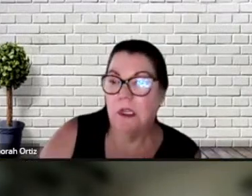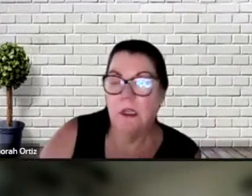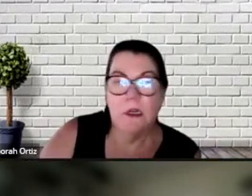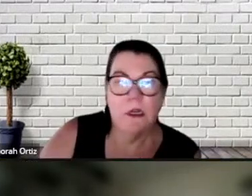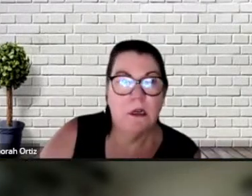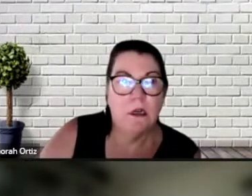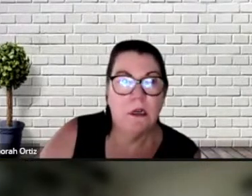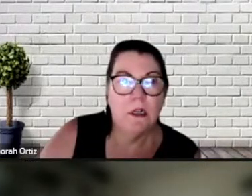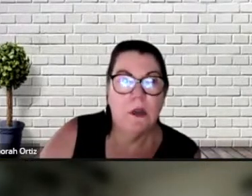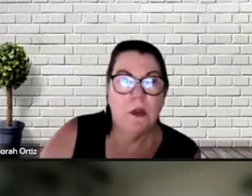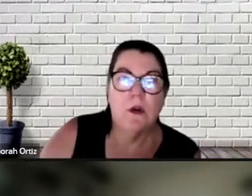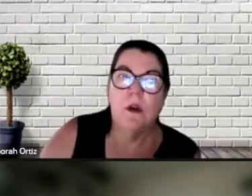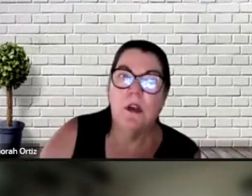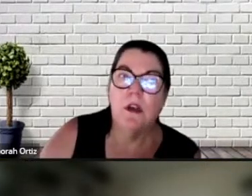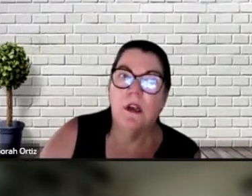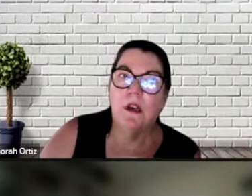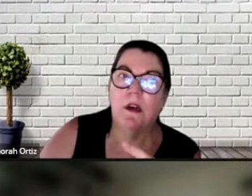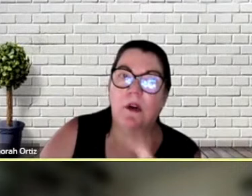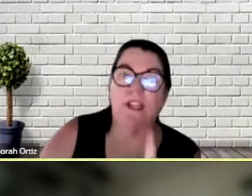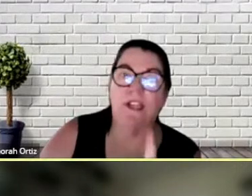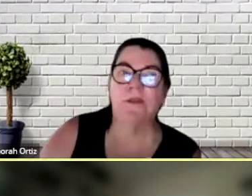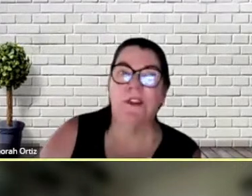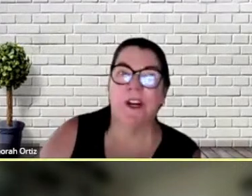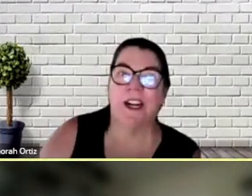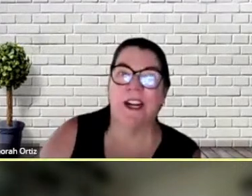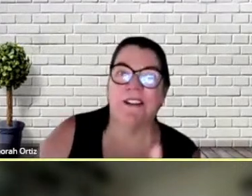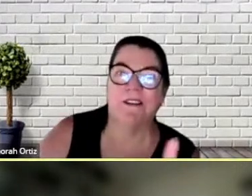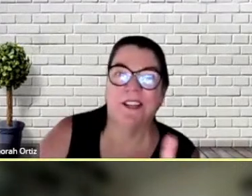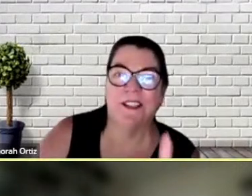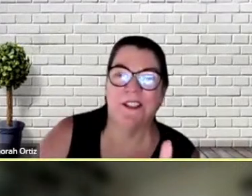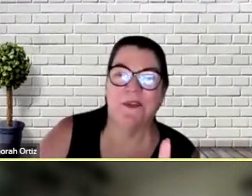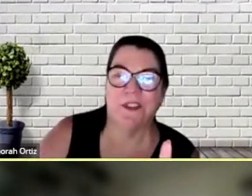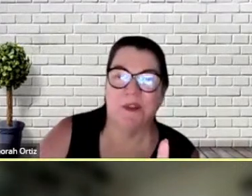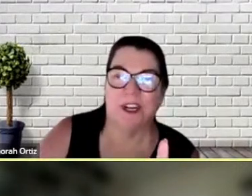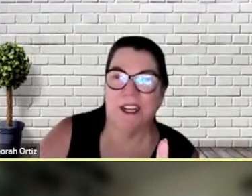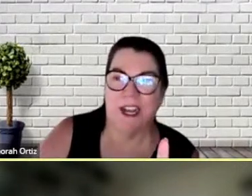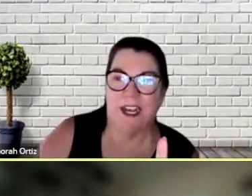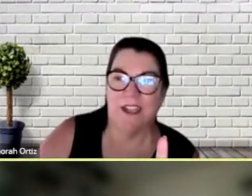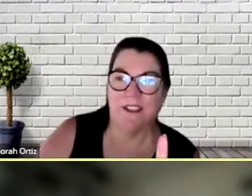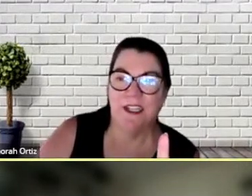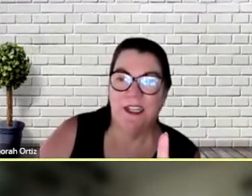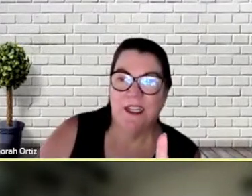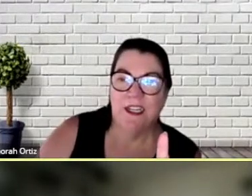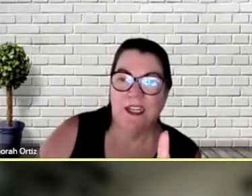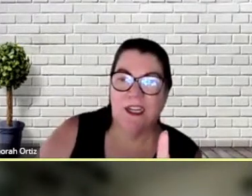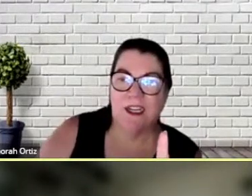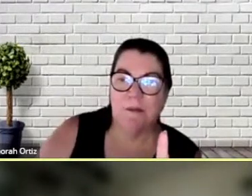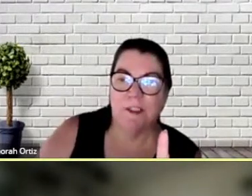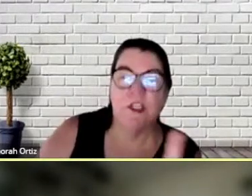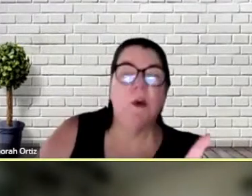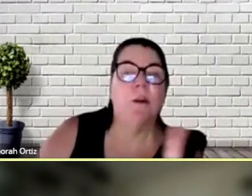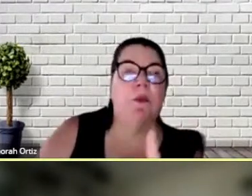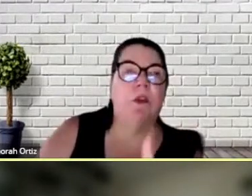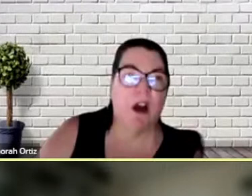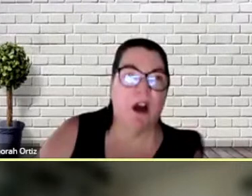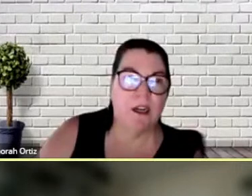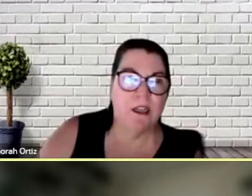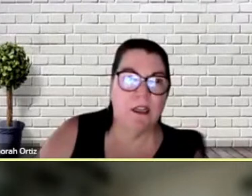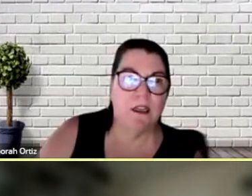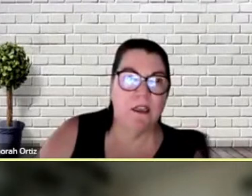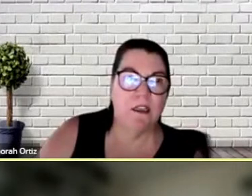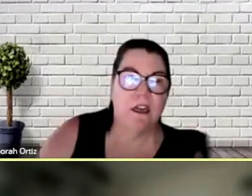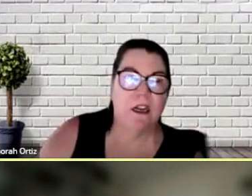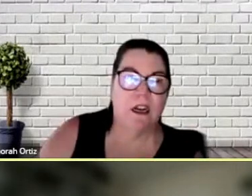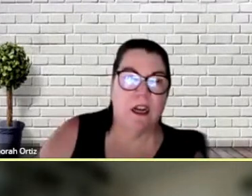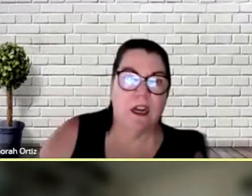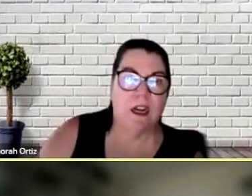anyone that doesn't want it for whatever reason Well, has the option. That's different than what I asked. So you want a broad,